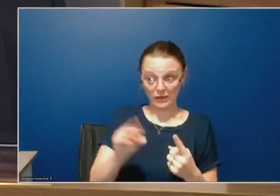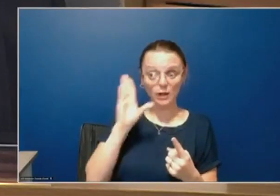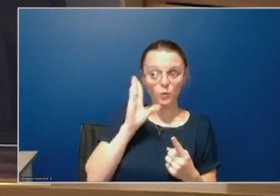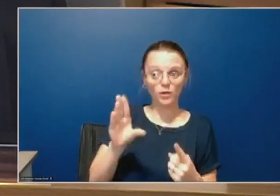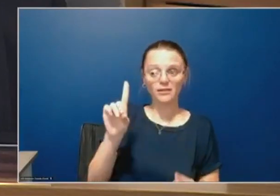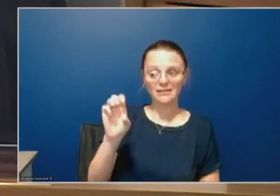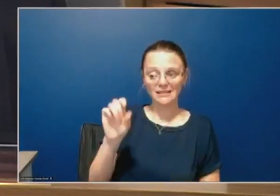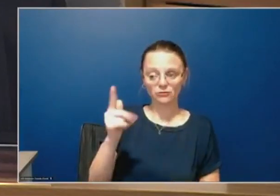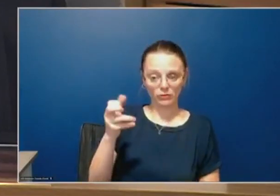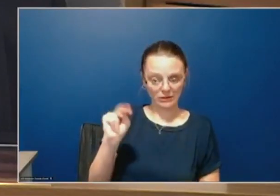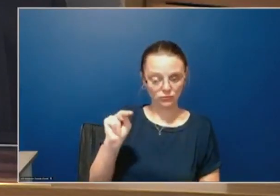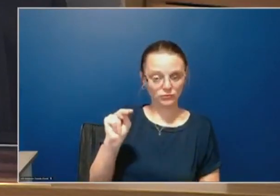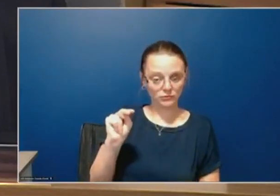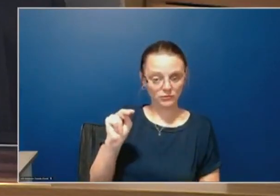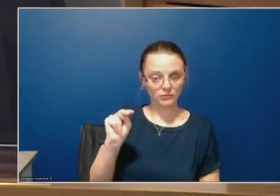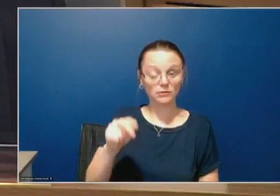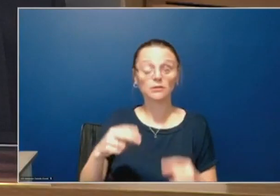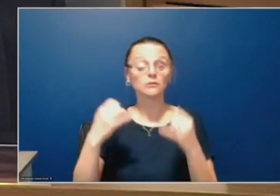Currently,